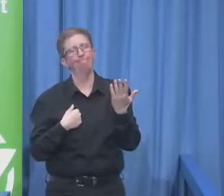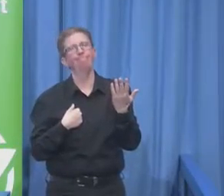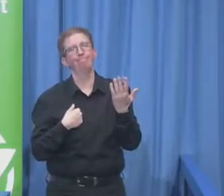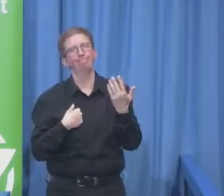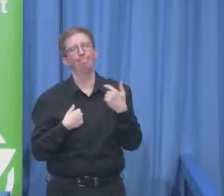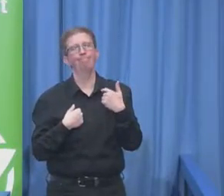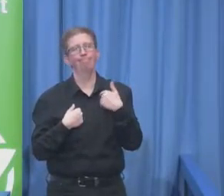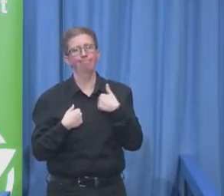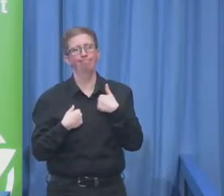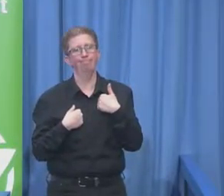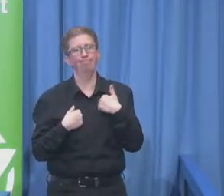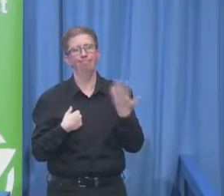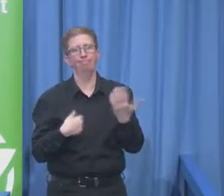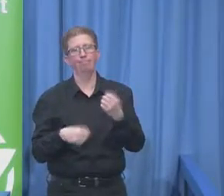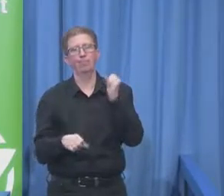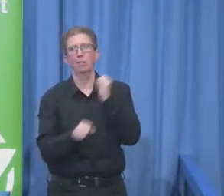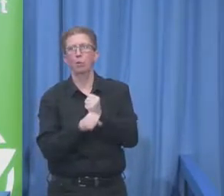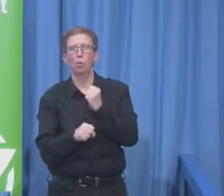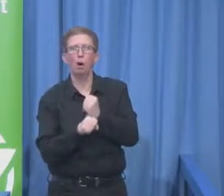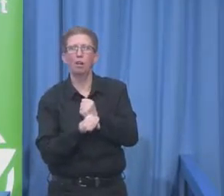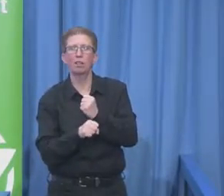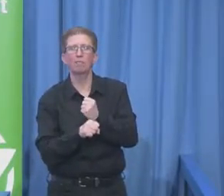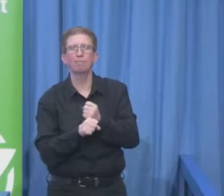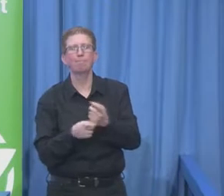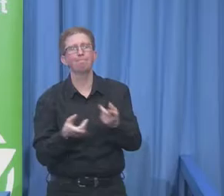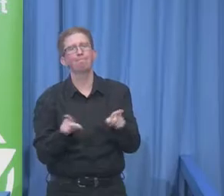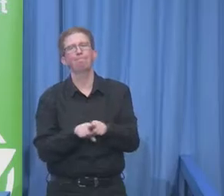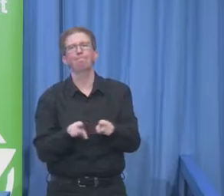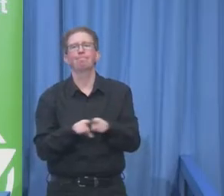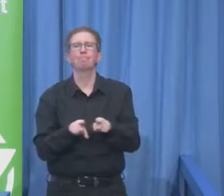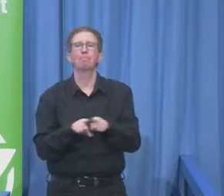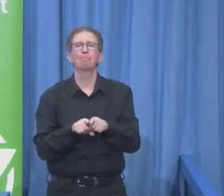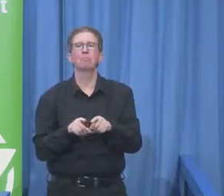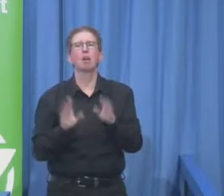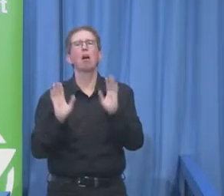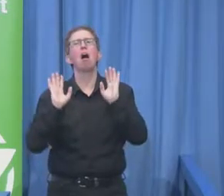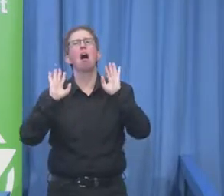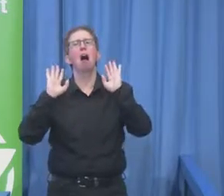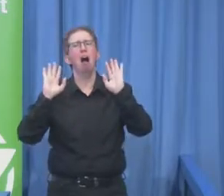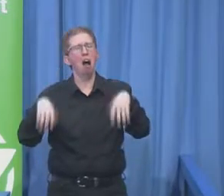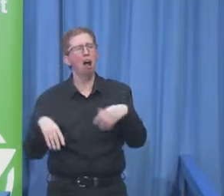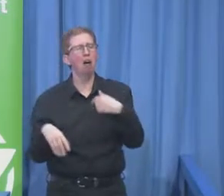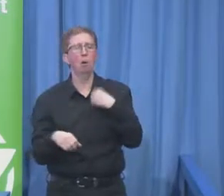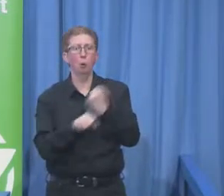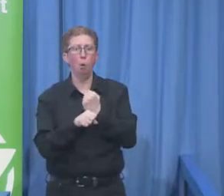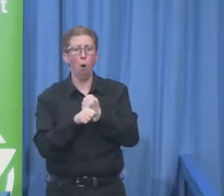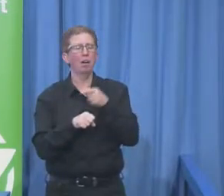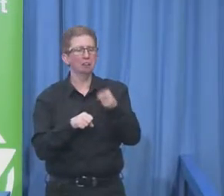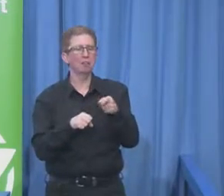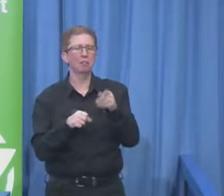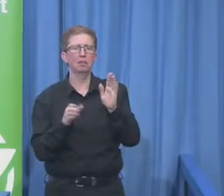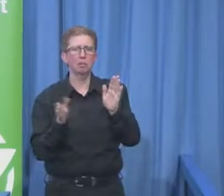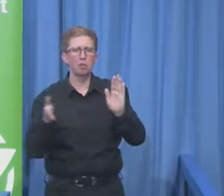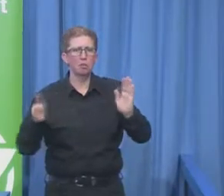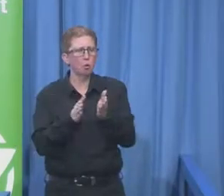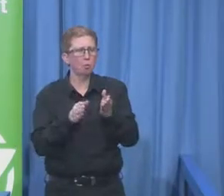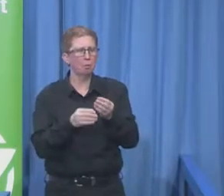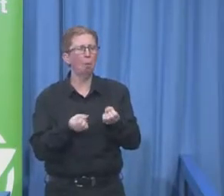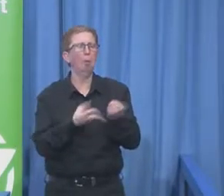processes to make it work. And last but not the least, I think what is important is